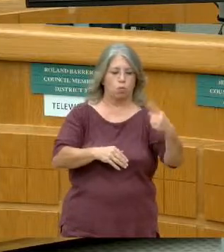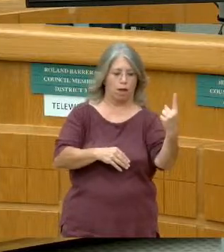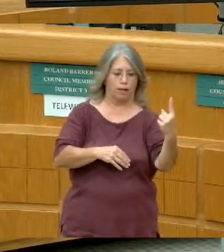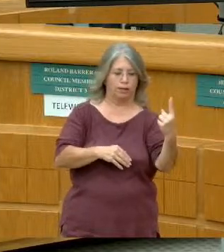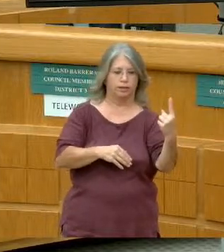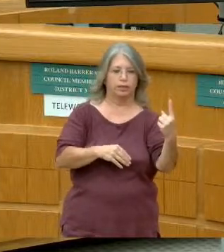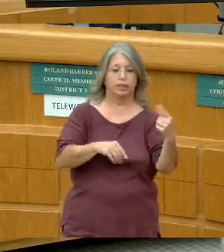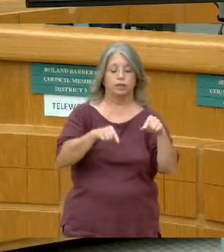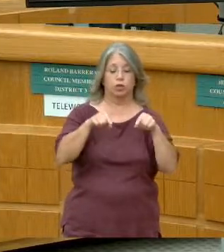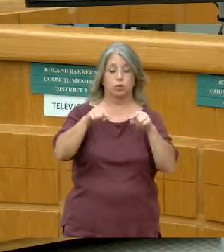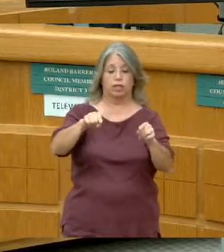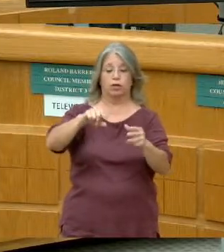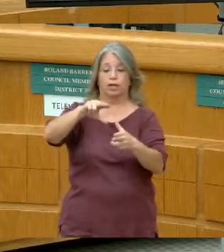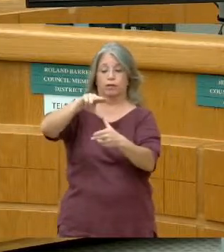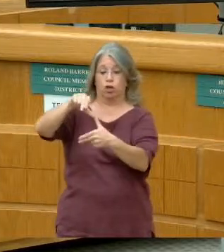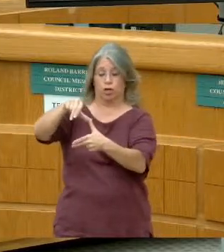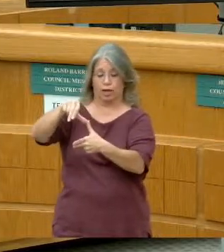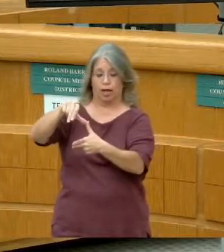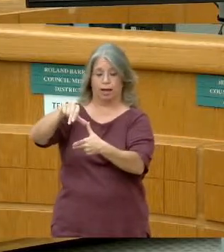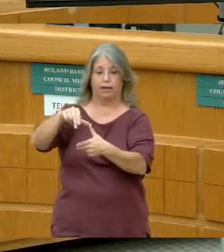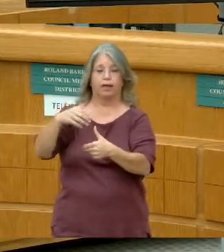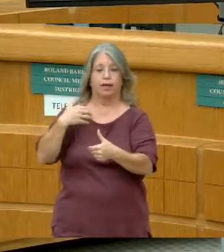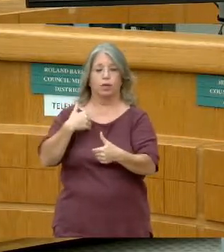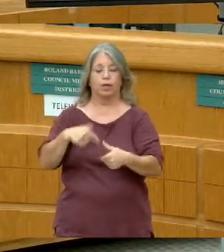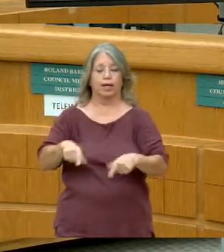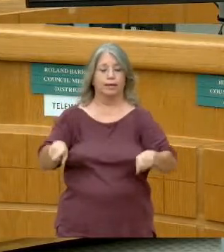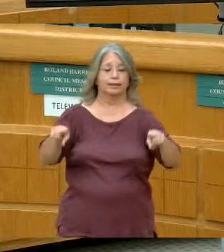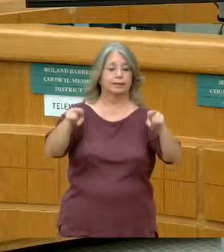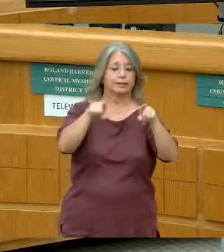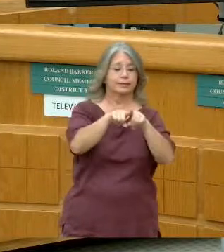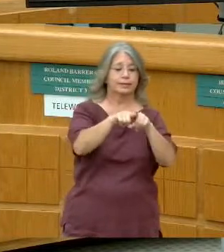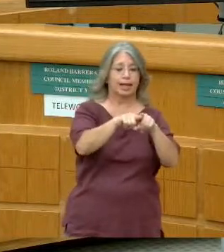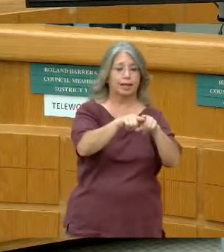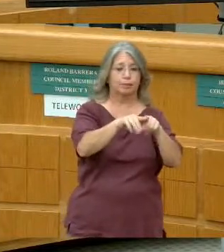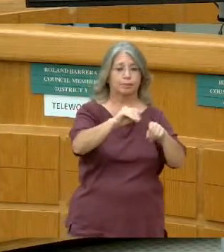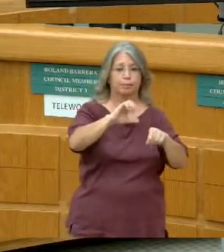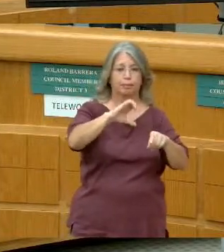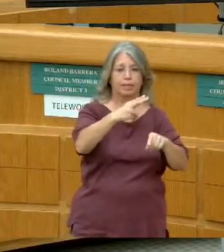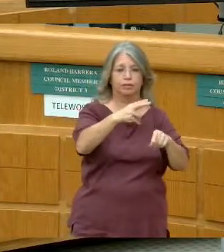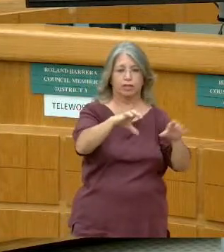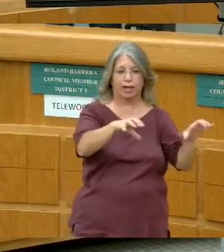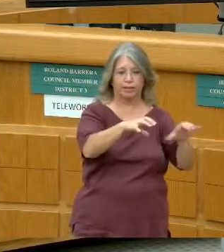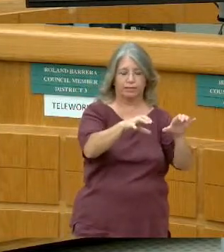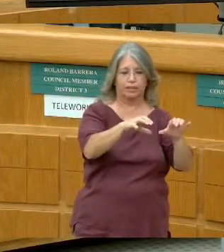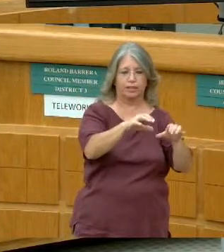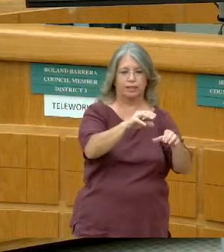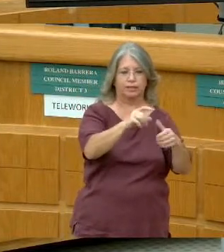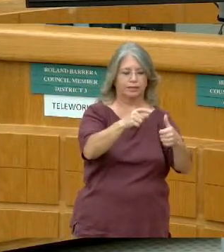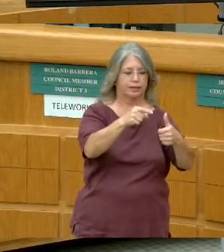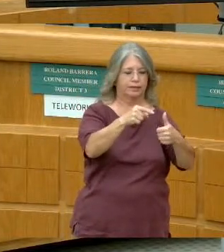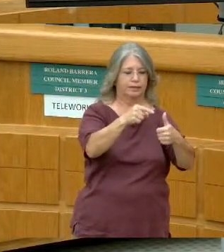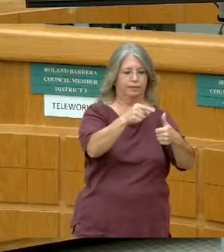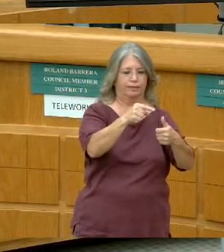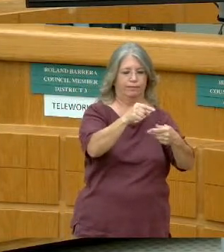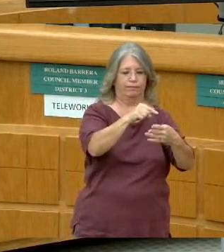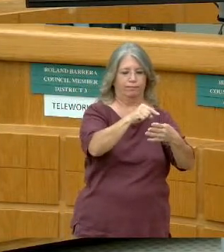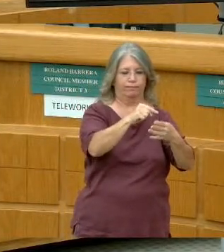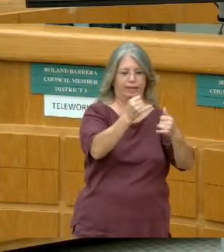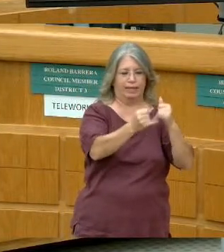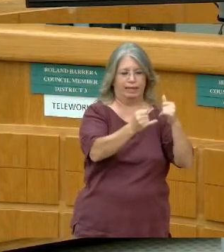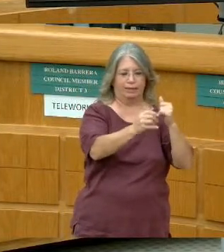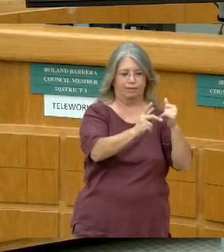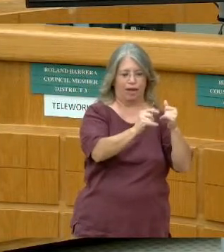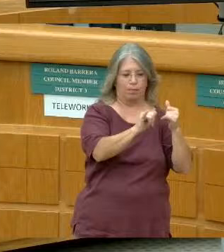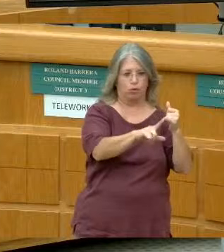much beach activity as there was back at the beginning of Open Texas Phase 1 in late April, early